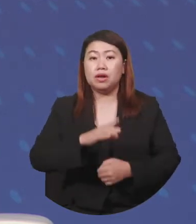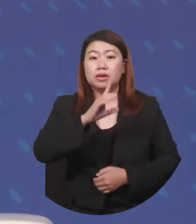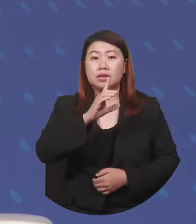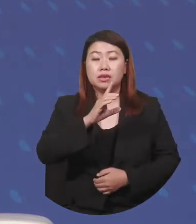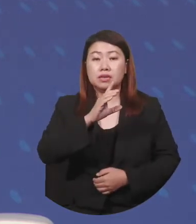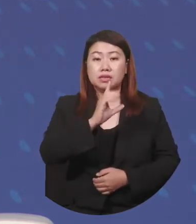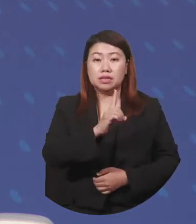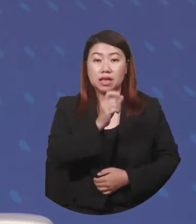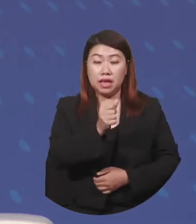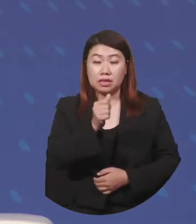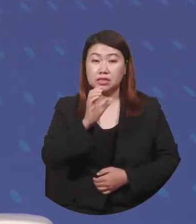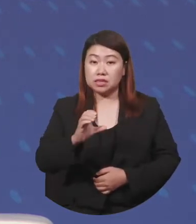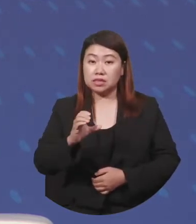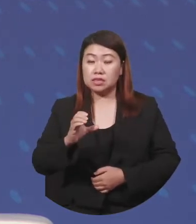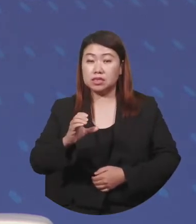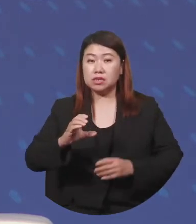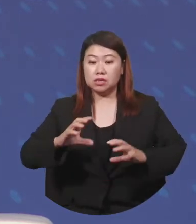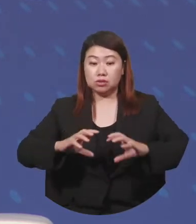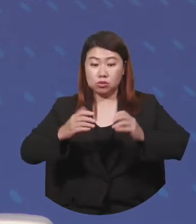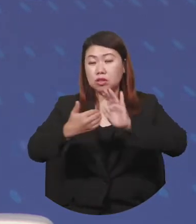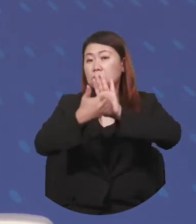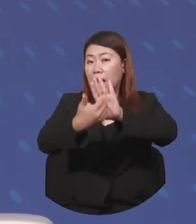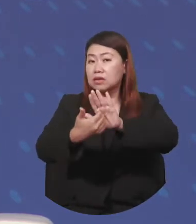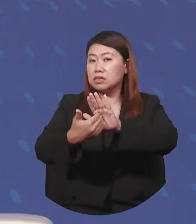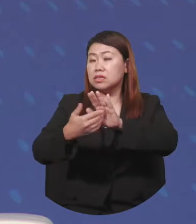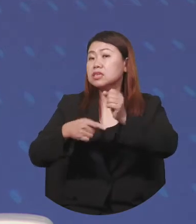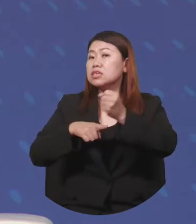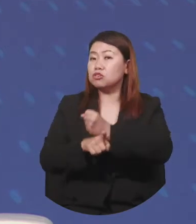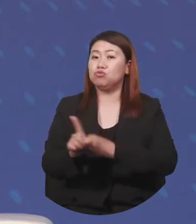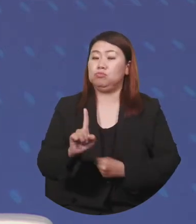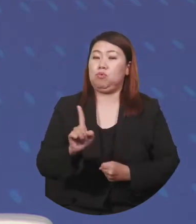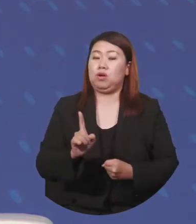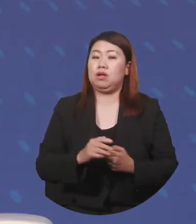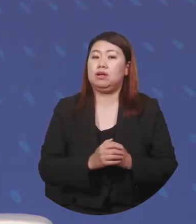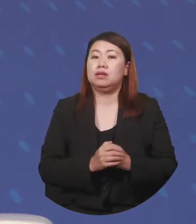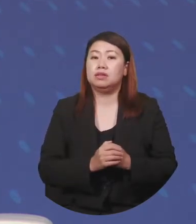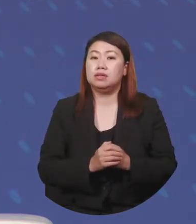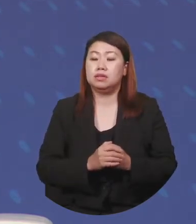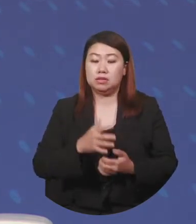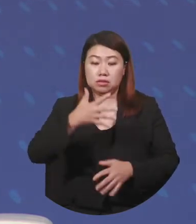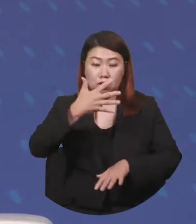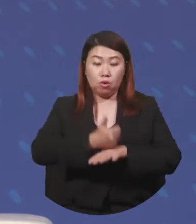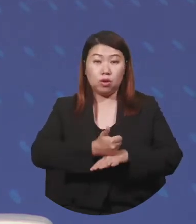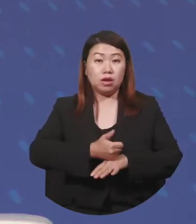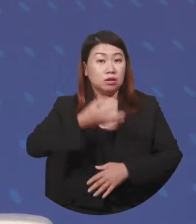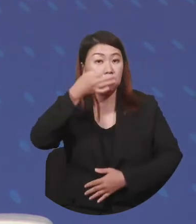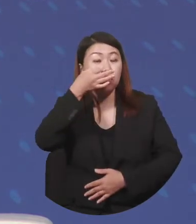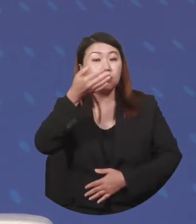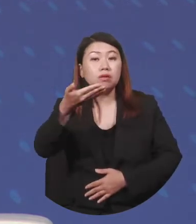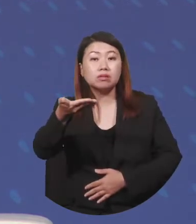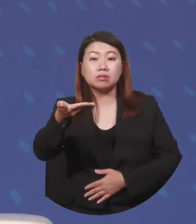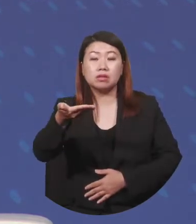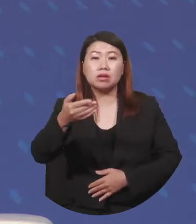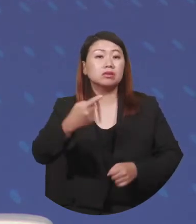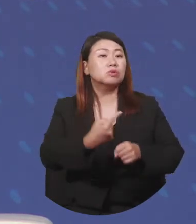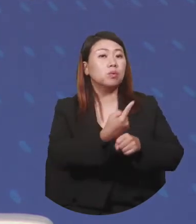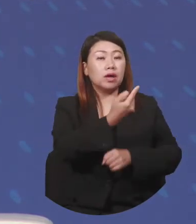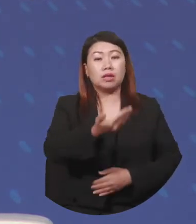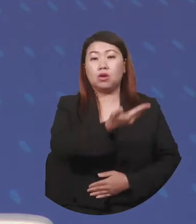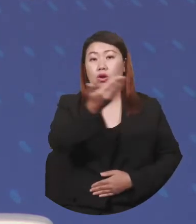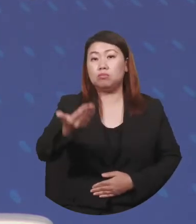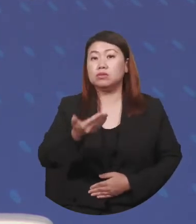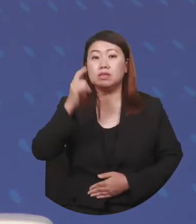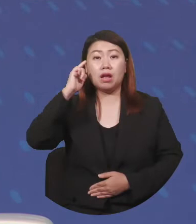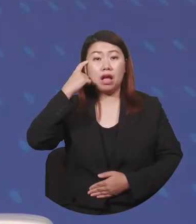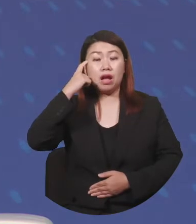challenges resonate with their knowledge and experiences, or if there are other barriers to inclusive partnerships that they've seen or